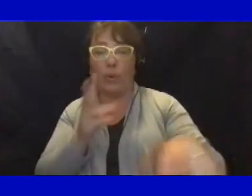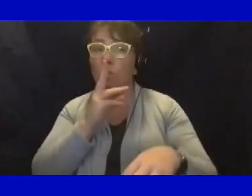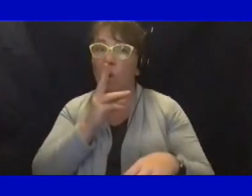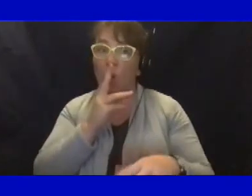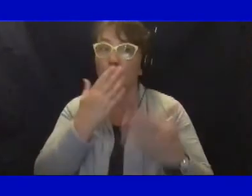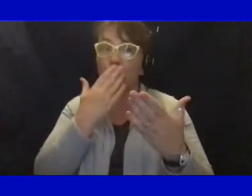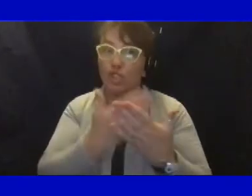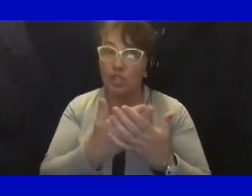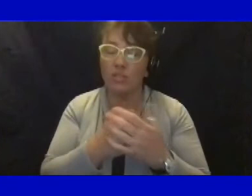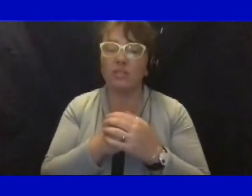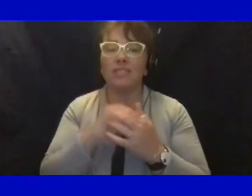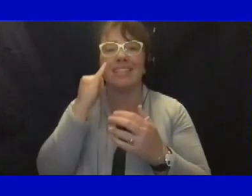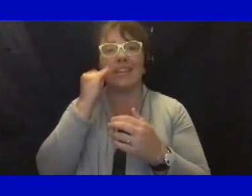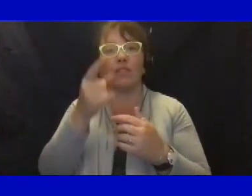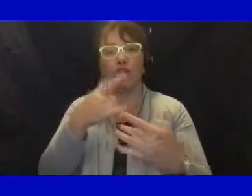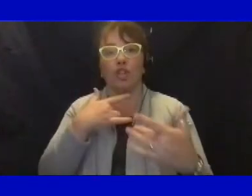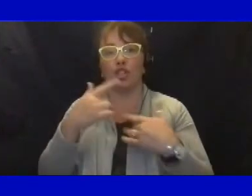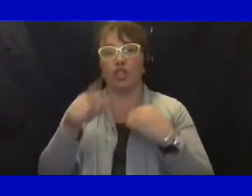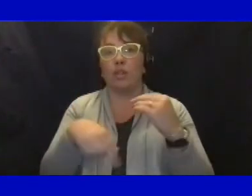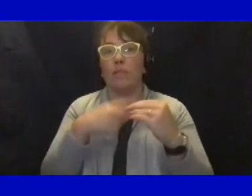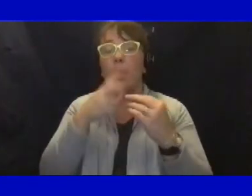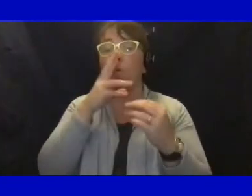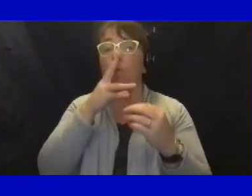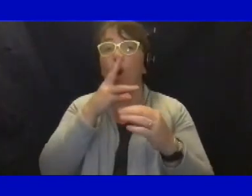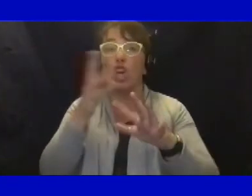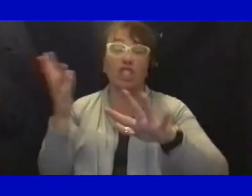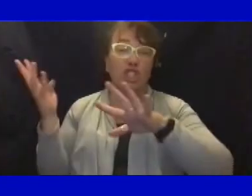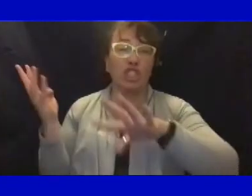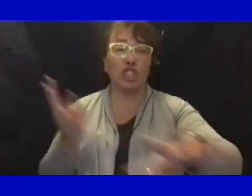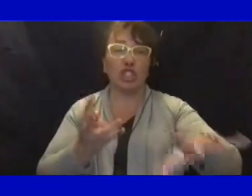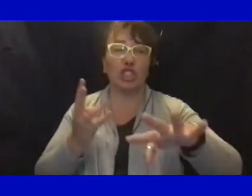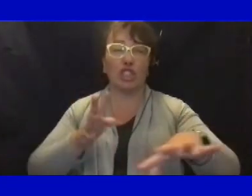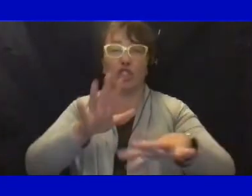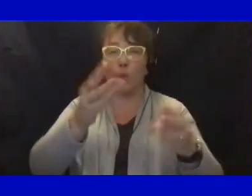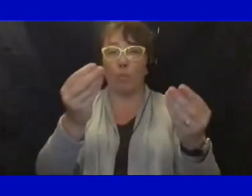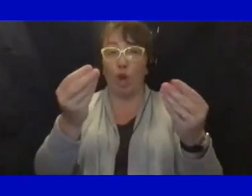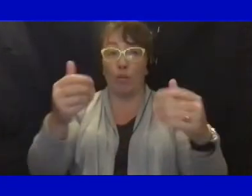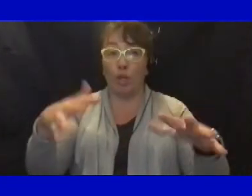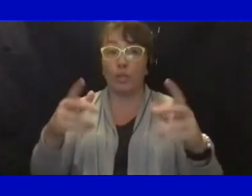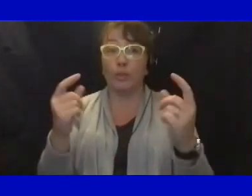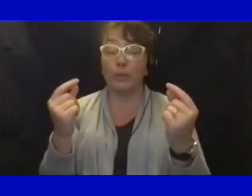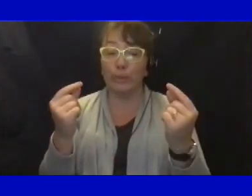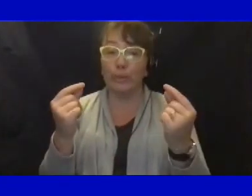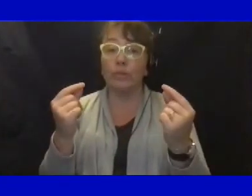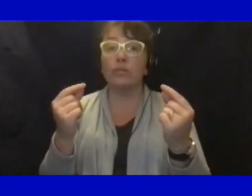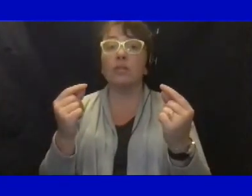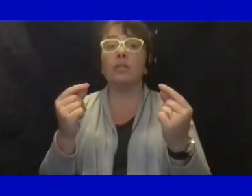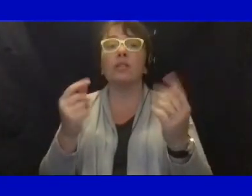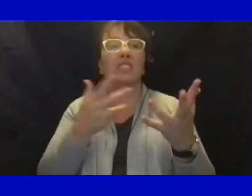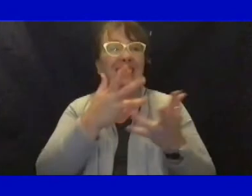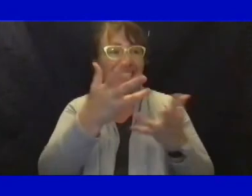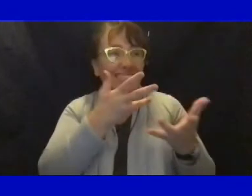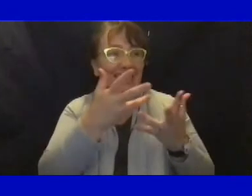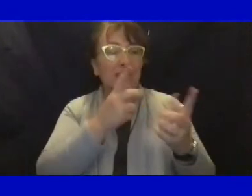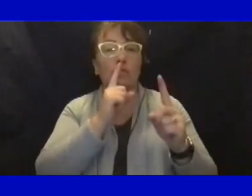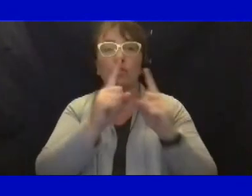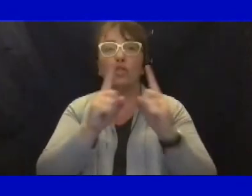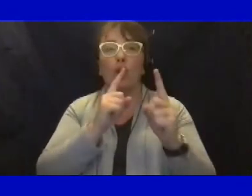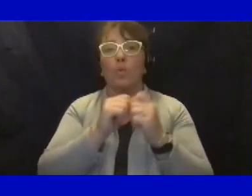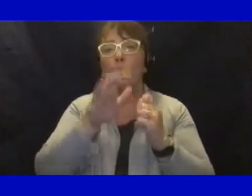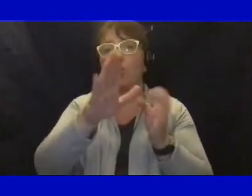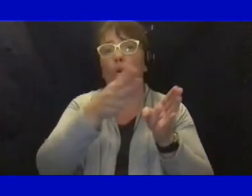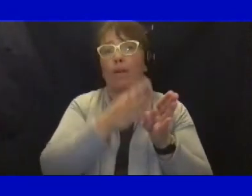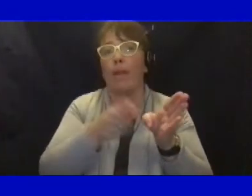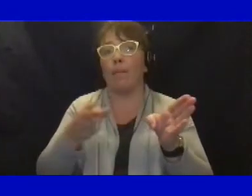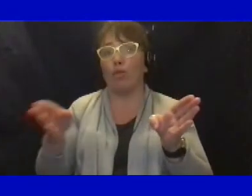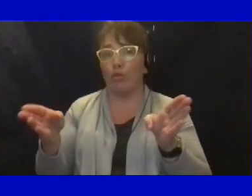worried about water moving through your property or water and mud moving through your property, work with your neighbor to create flow-through areas. The most important thing you can